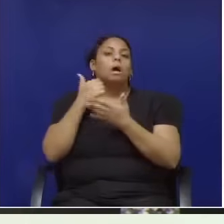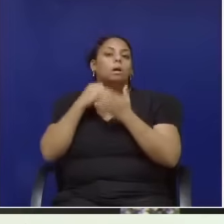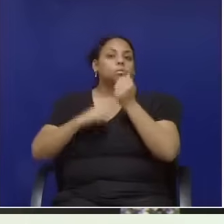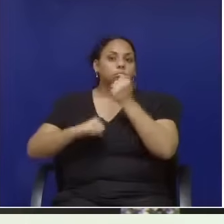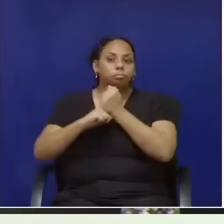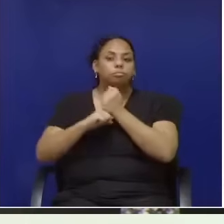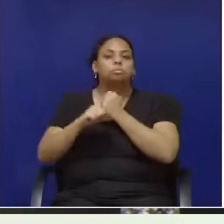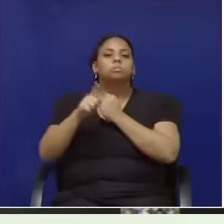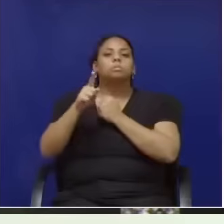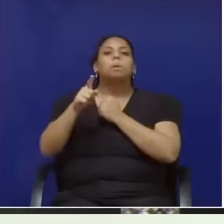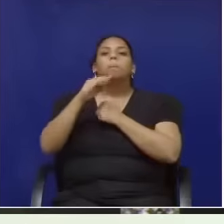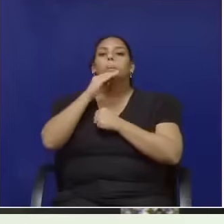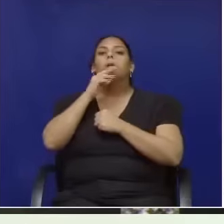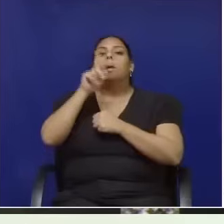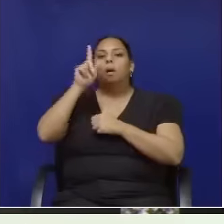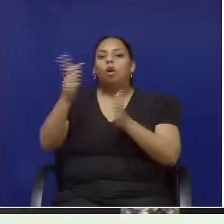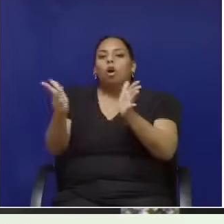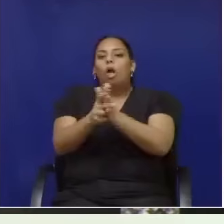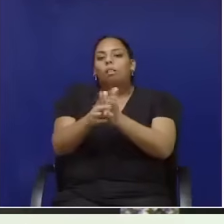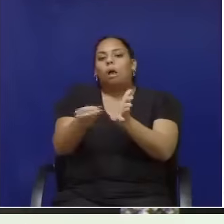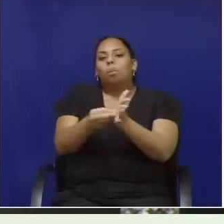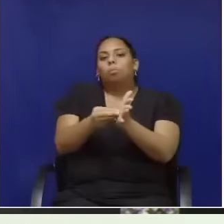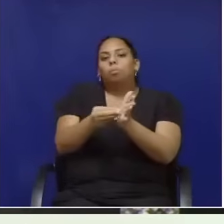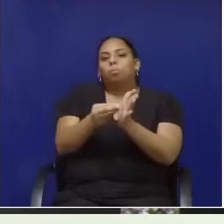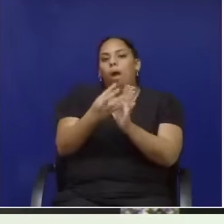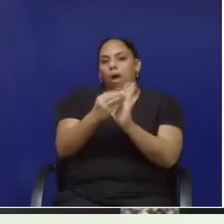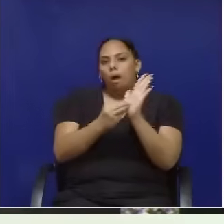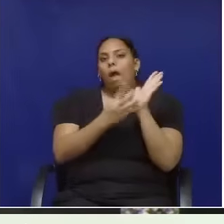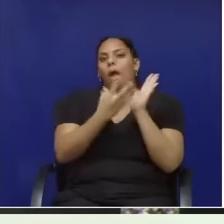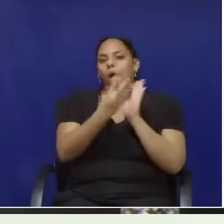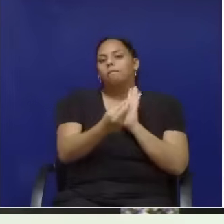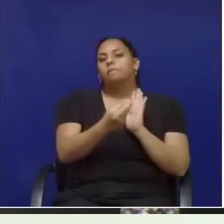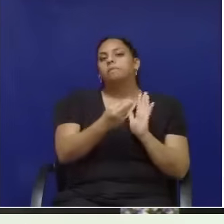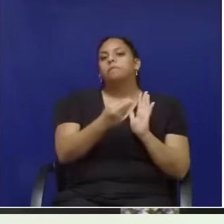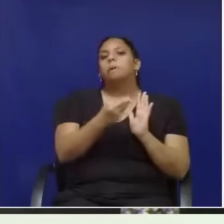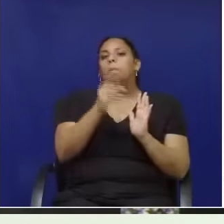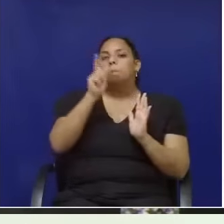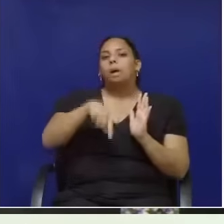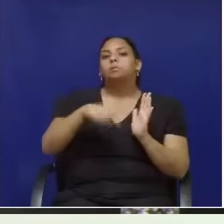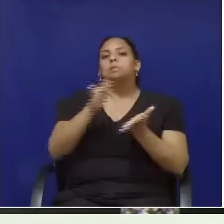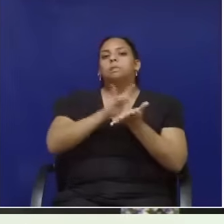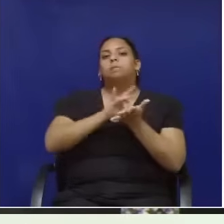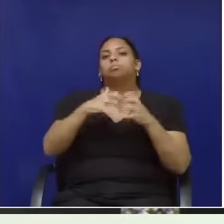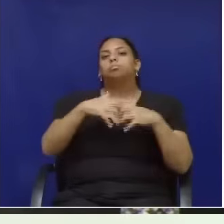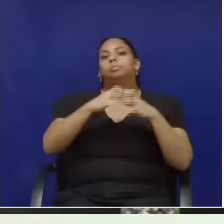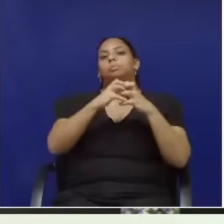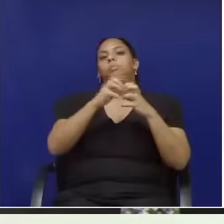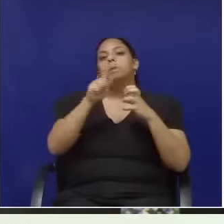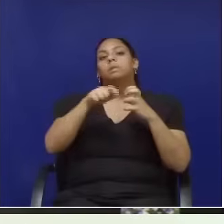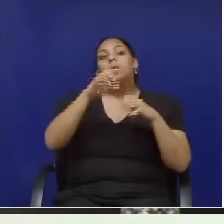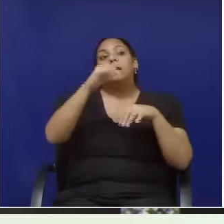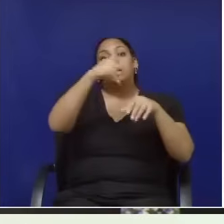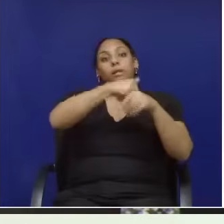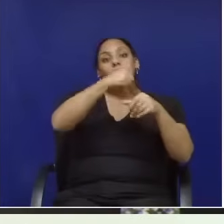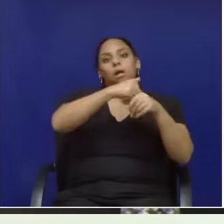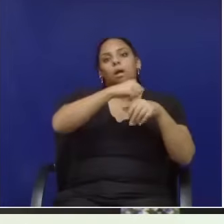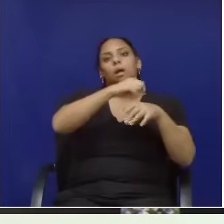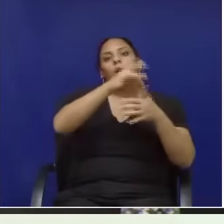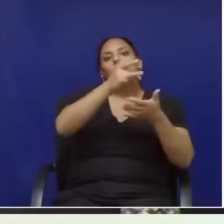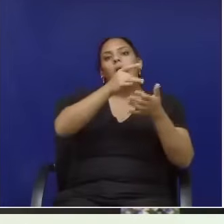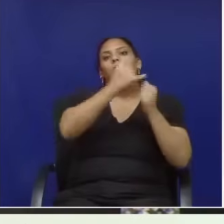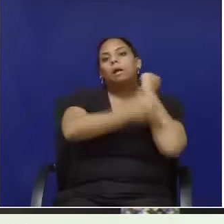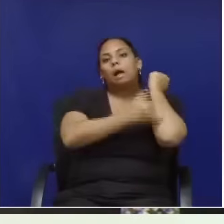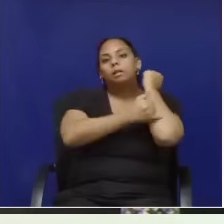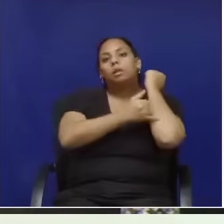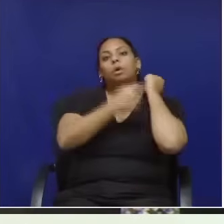world. So they already have the facility. They often service visa applications in those particular countries. And all we're doing is